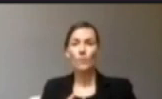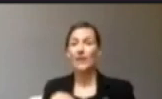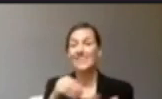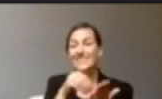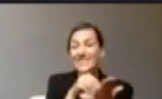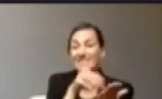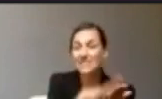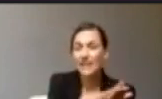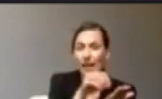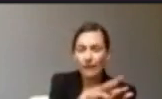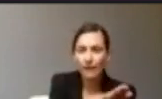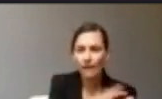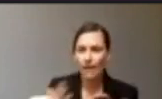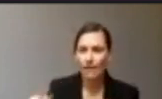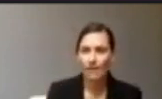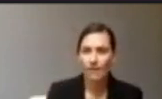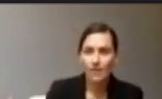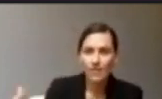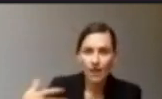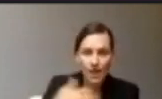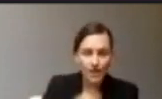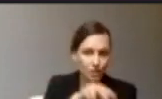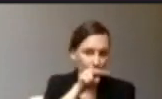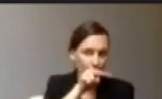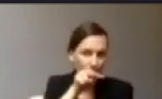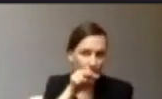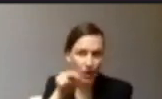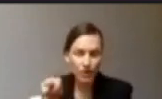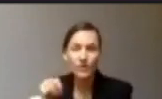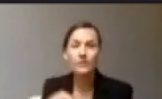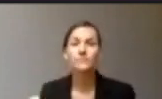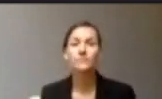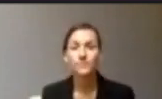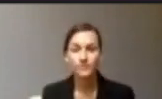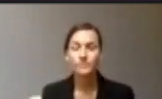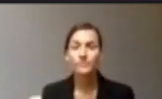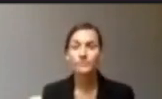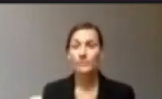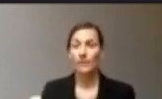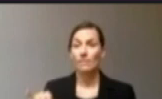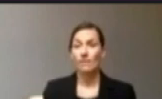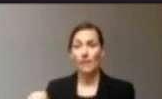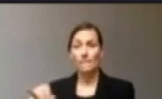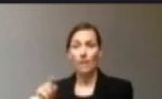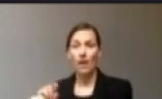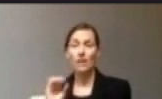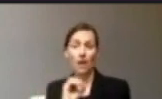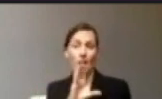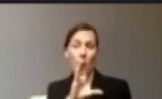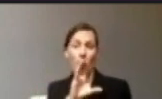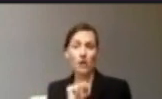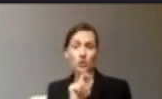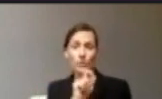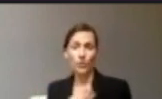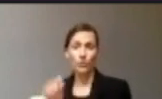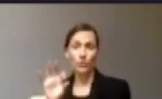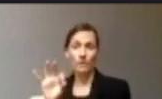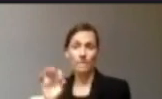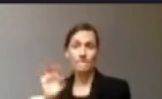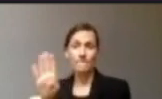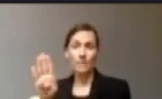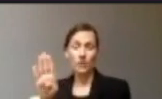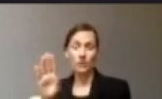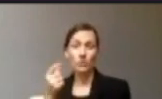of data collection and monitoring that happens. We ran the pilot from October through February of